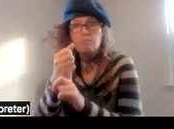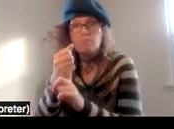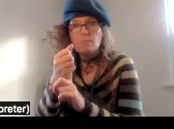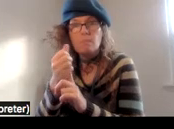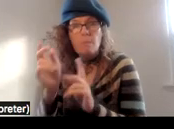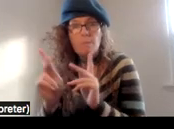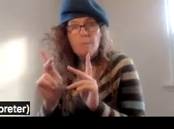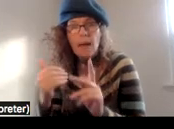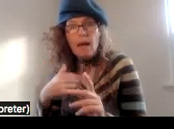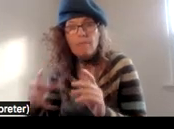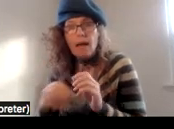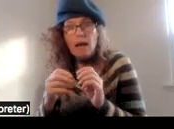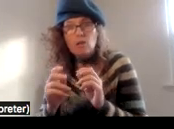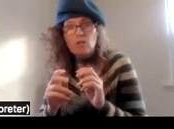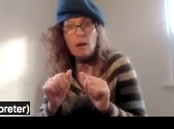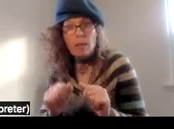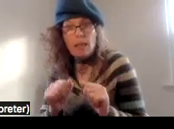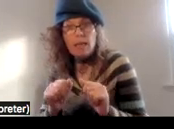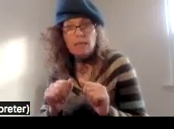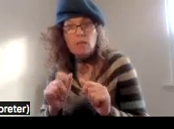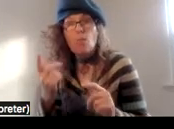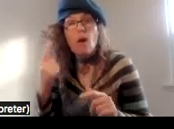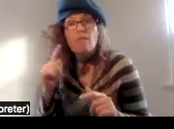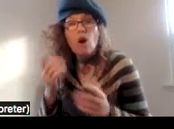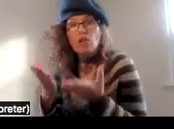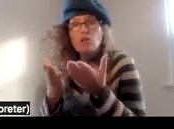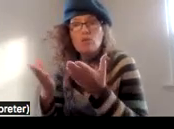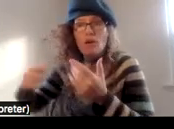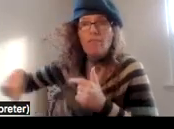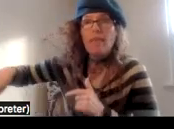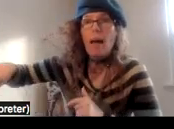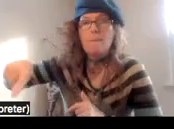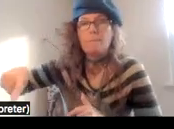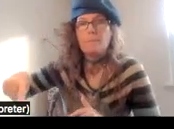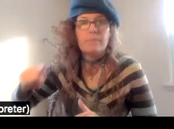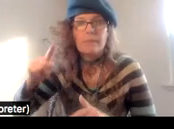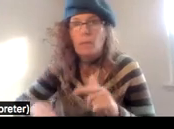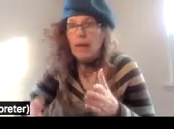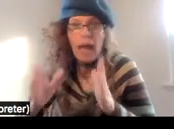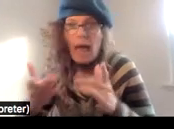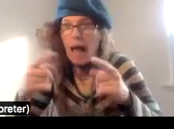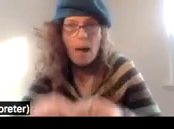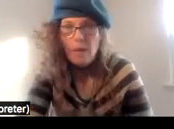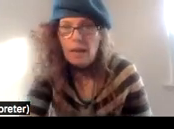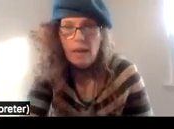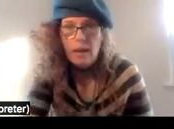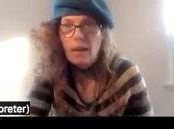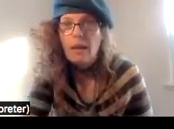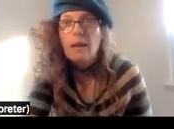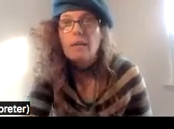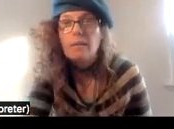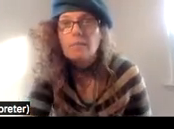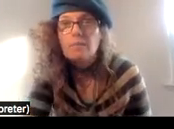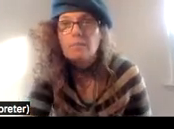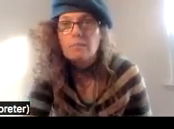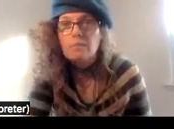abilities in service to them all right now we can't let that happen okay so parents need to